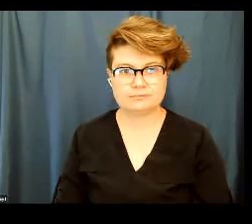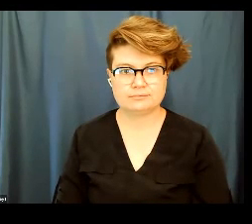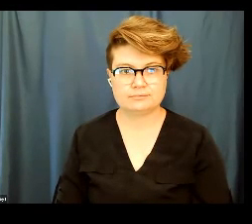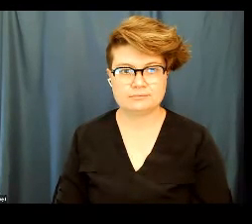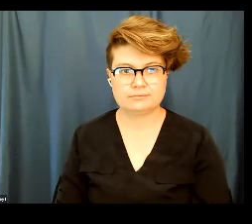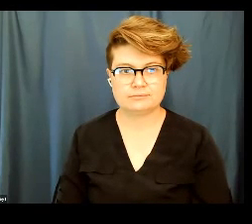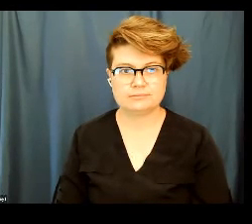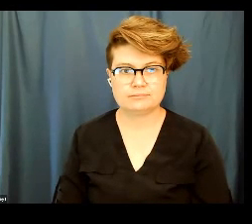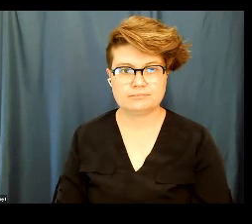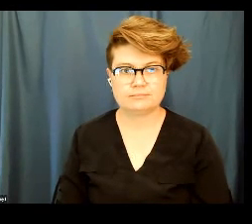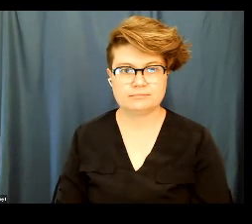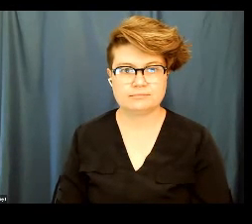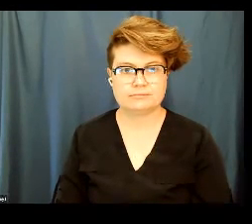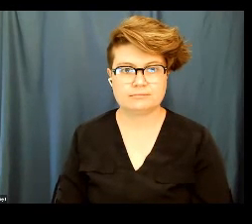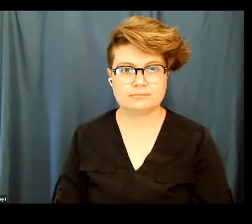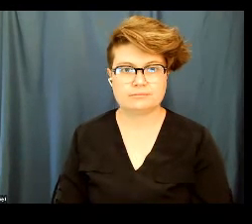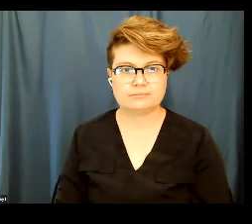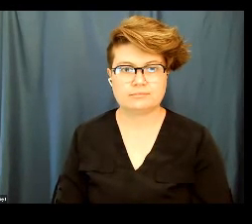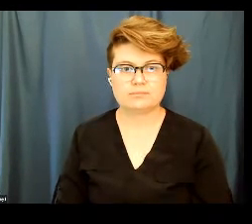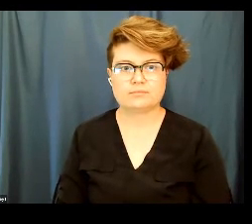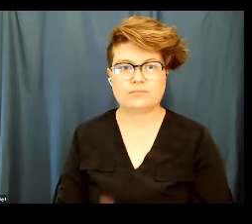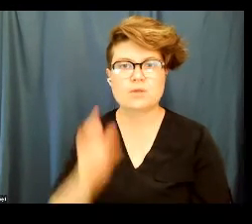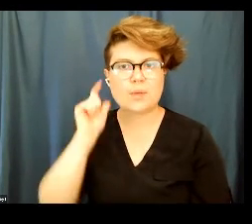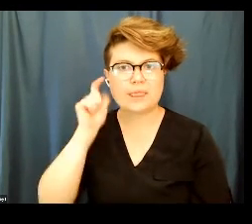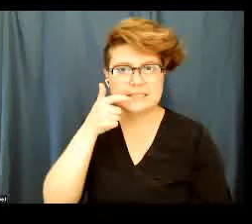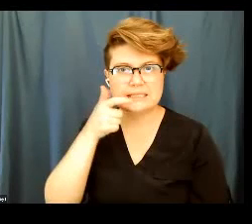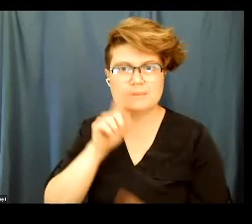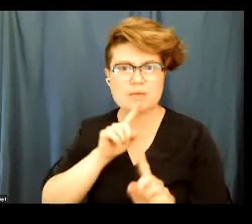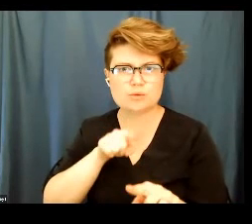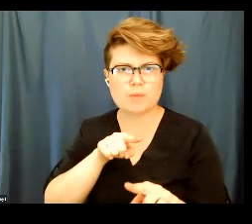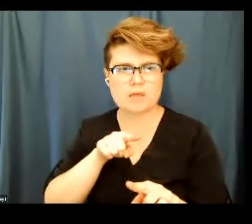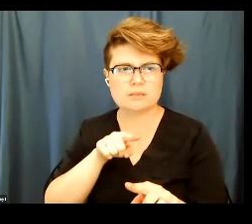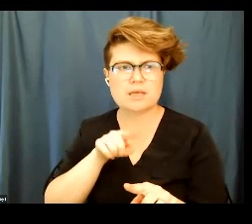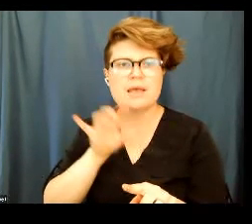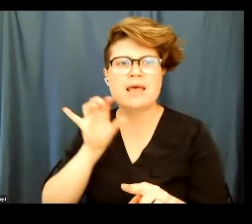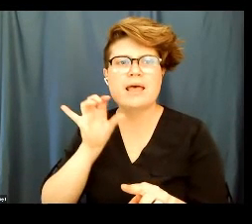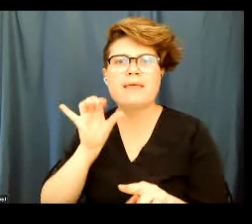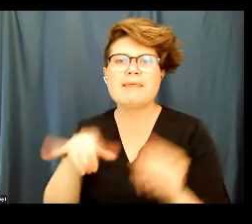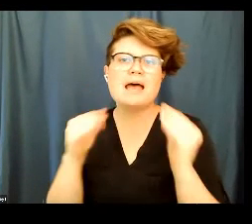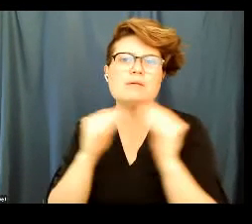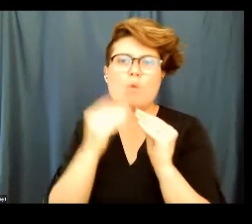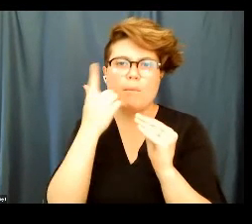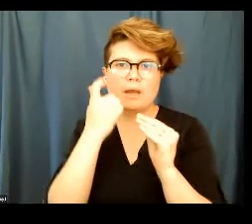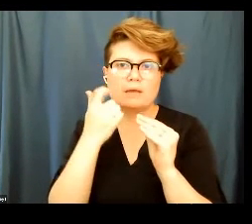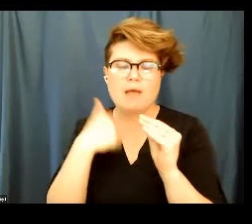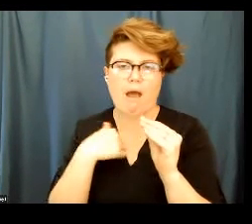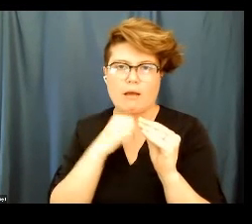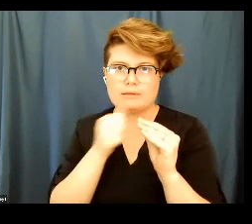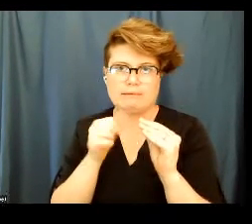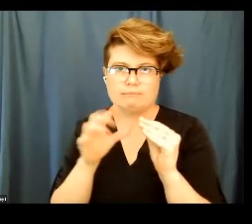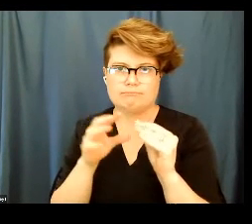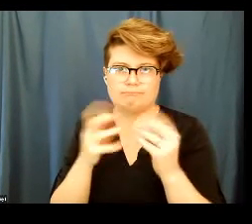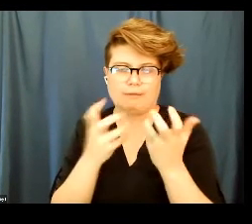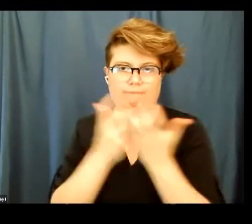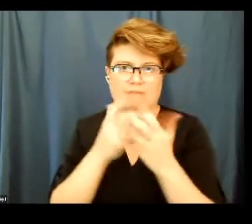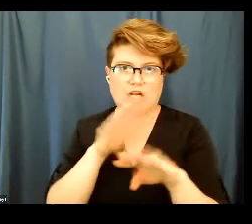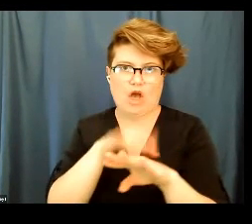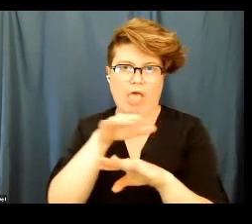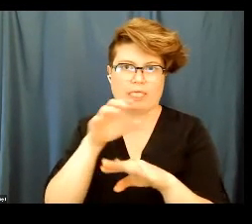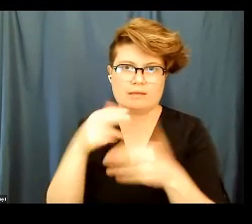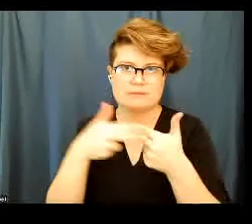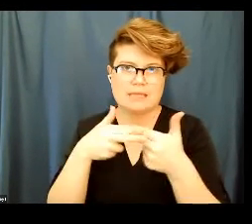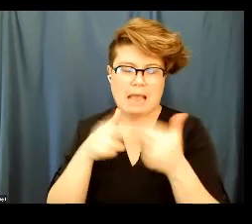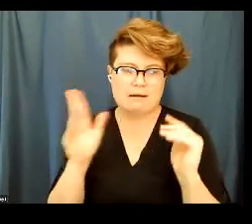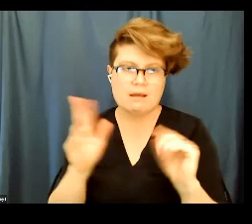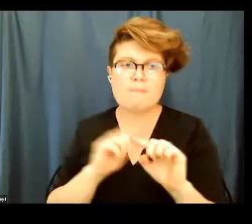So I'm missing the dispatch response. So that's more because I just didn't fit it onto the map here. But